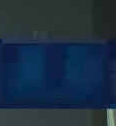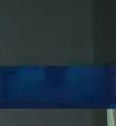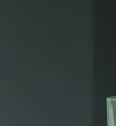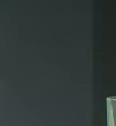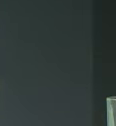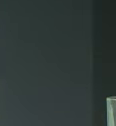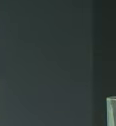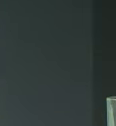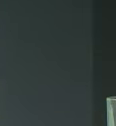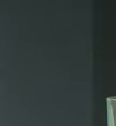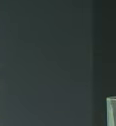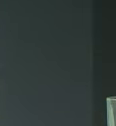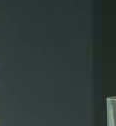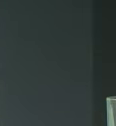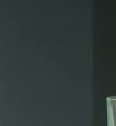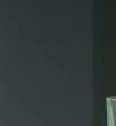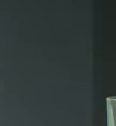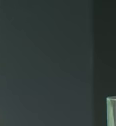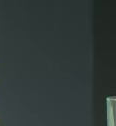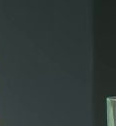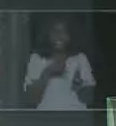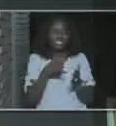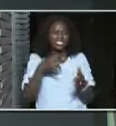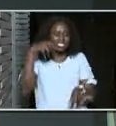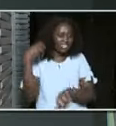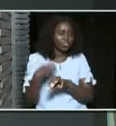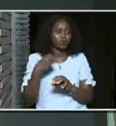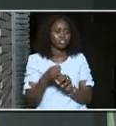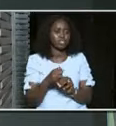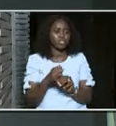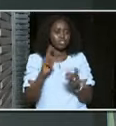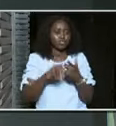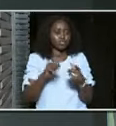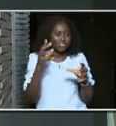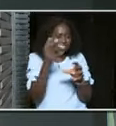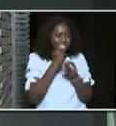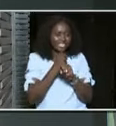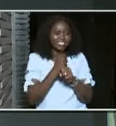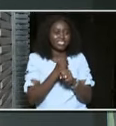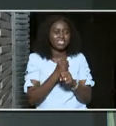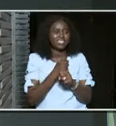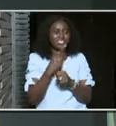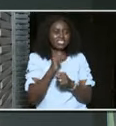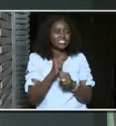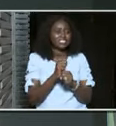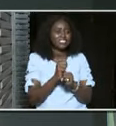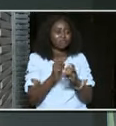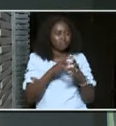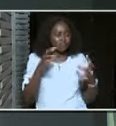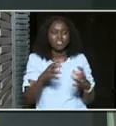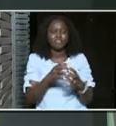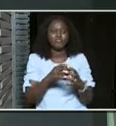center is finding it extremely difficult to get the maximum resources that should